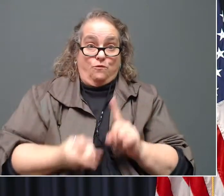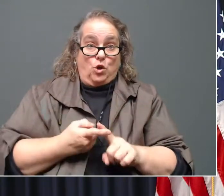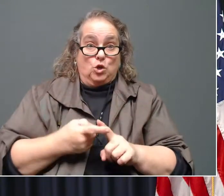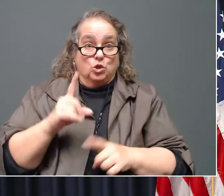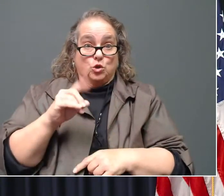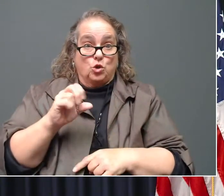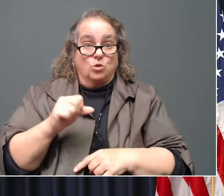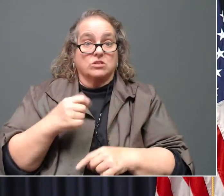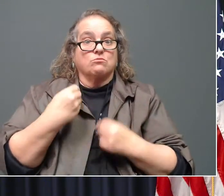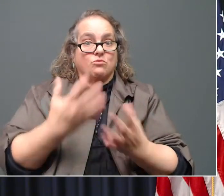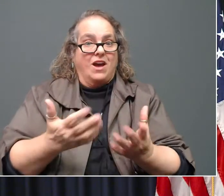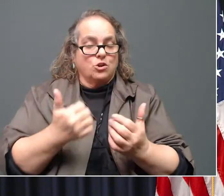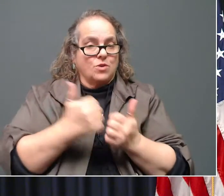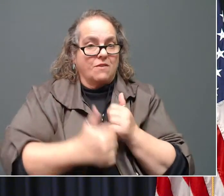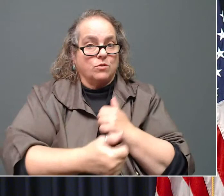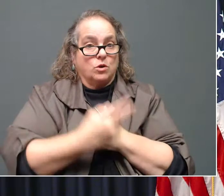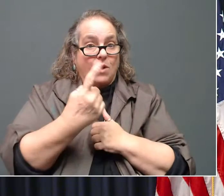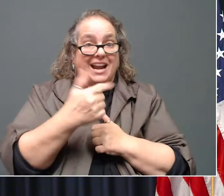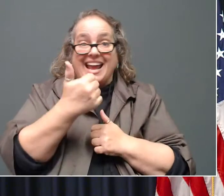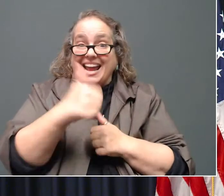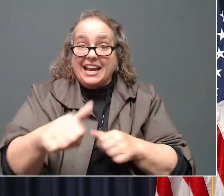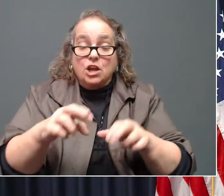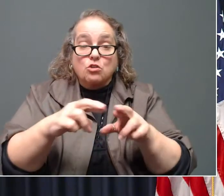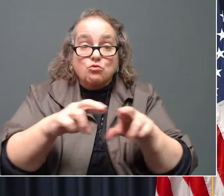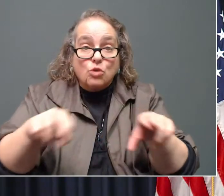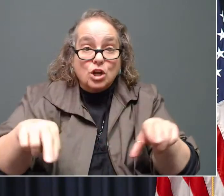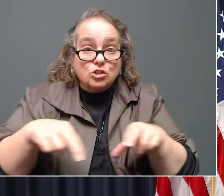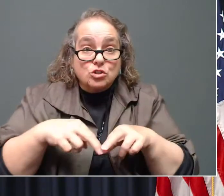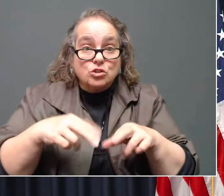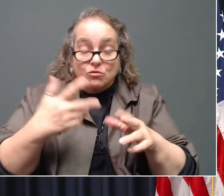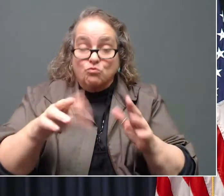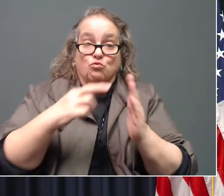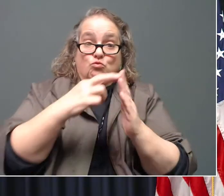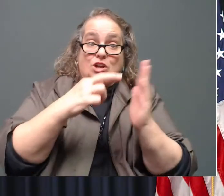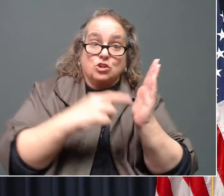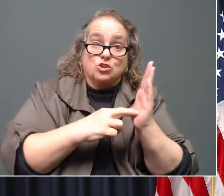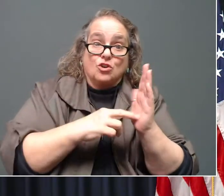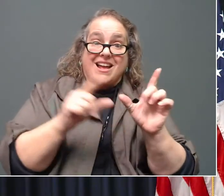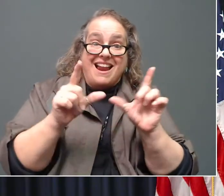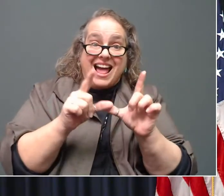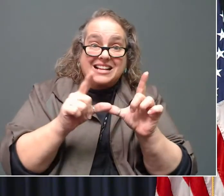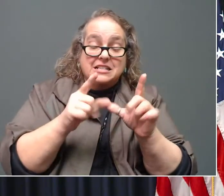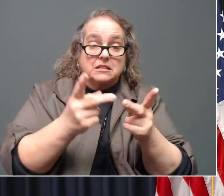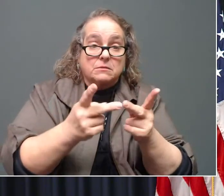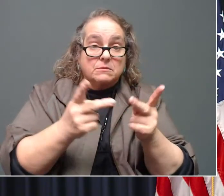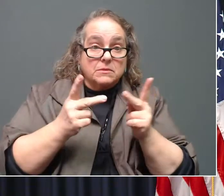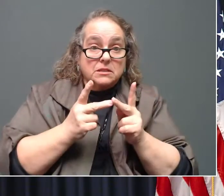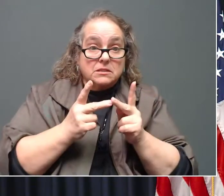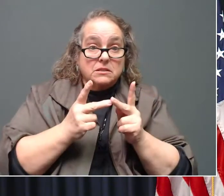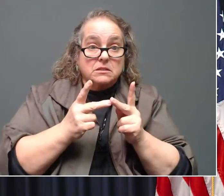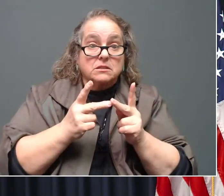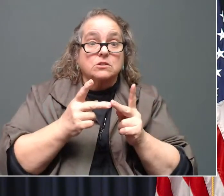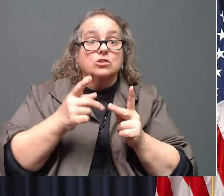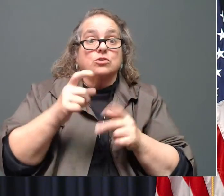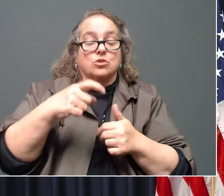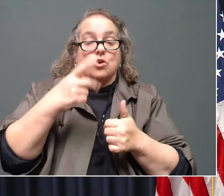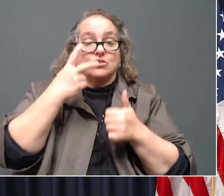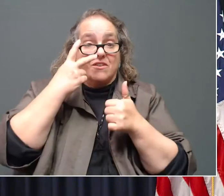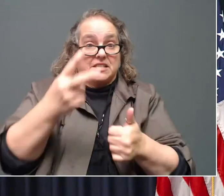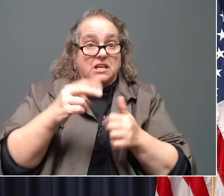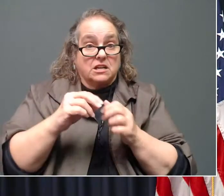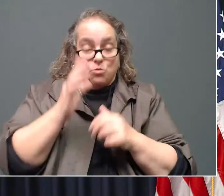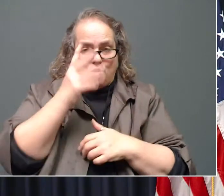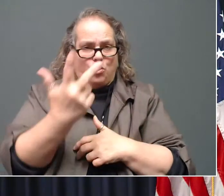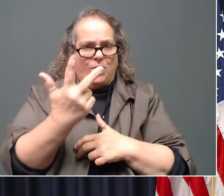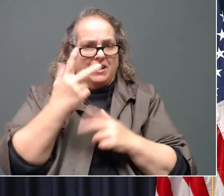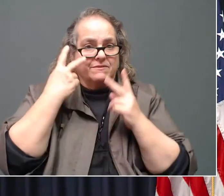licensed facilities that wanted one. And there are 3 visits to each of those facilities. So on visit number 2, someone who said no on